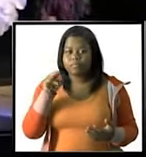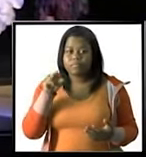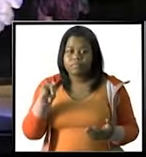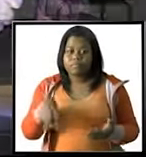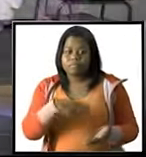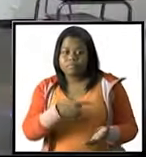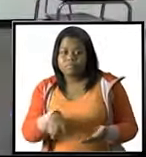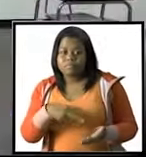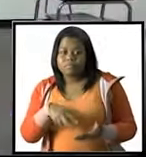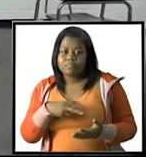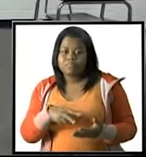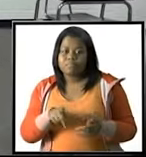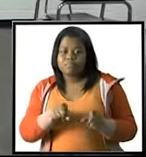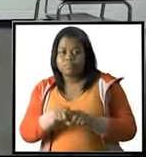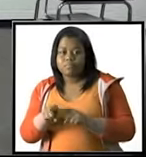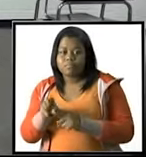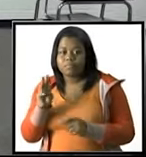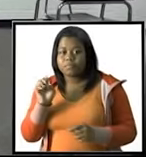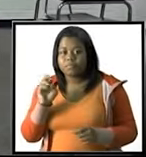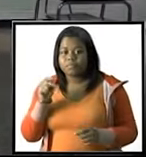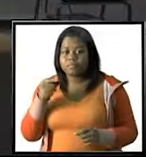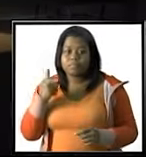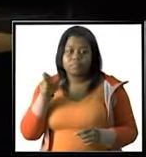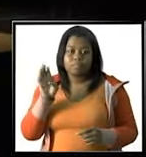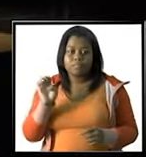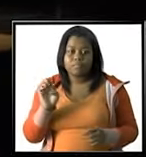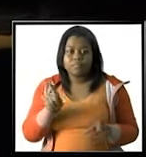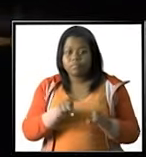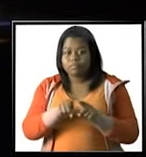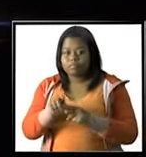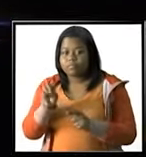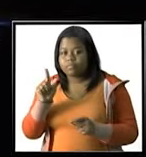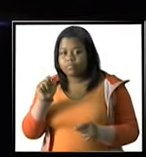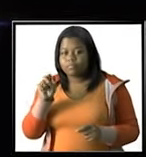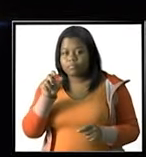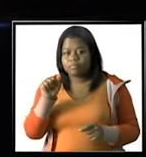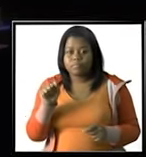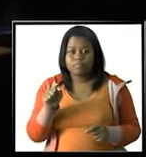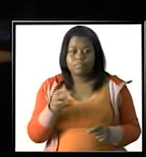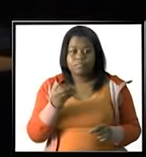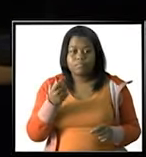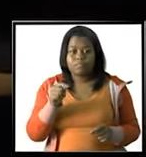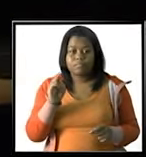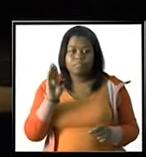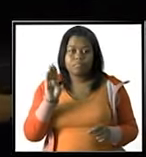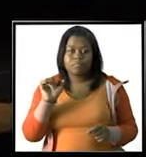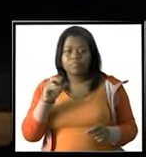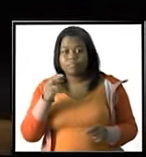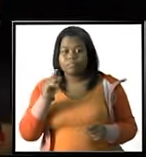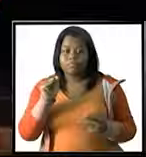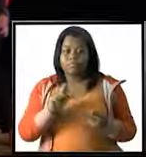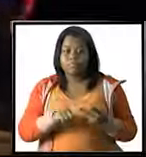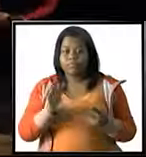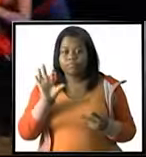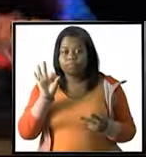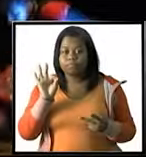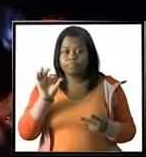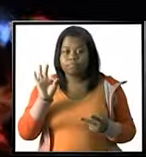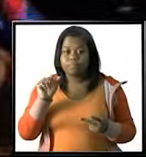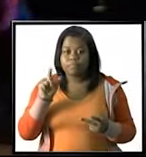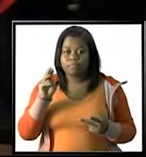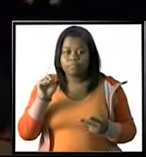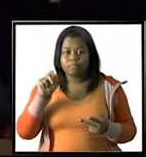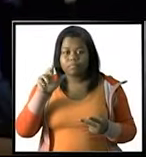Spain. Do you know any of the dancers who were there? Well, I remember Gabriel from last year because this is a field trip that we do annually. And